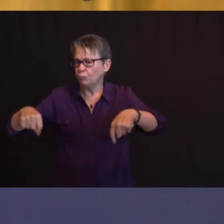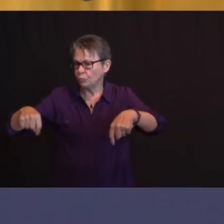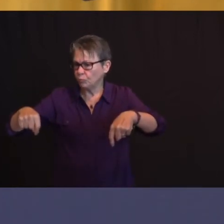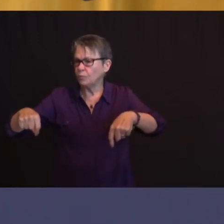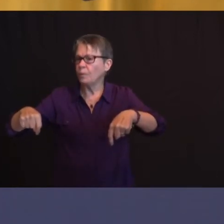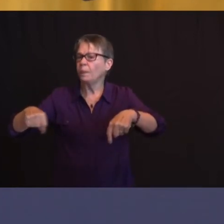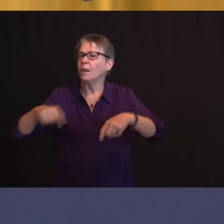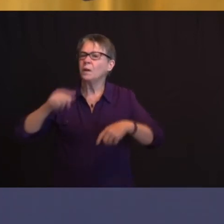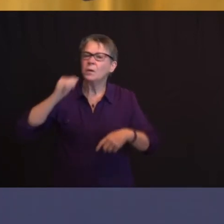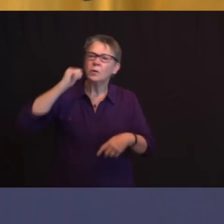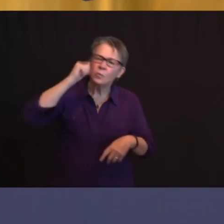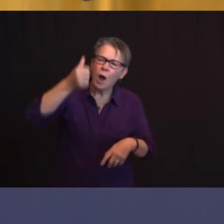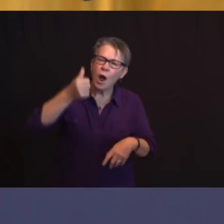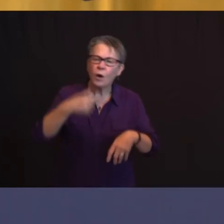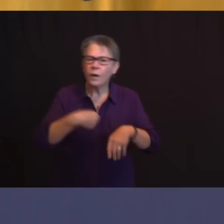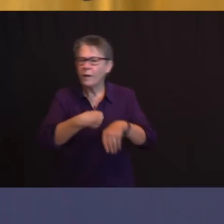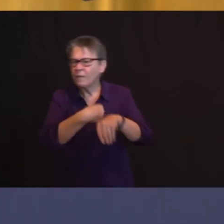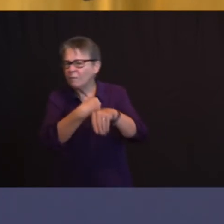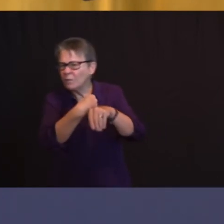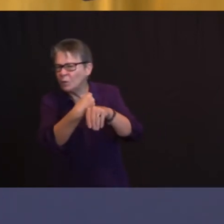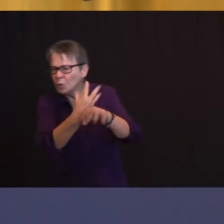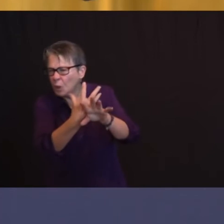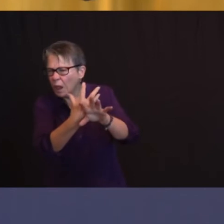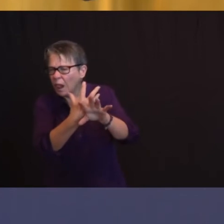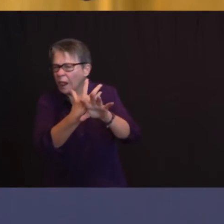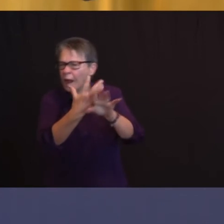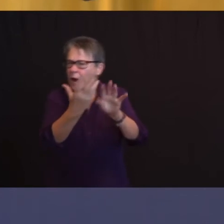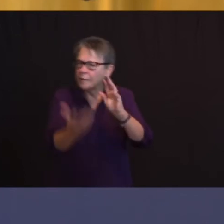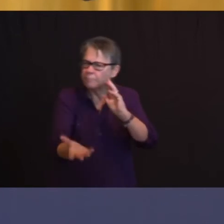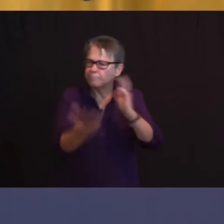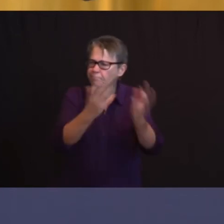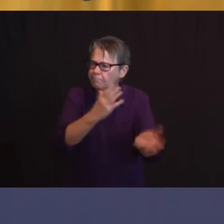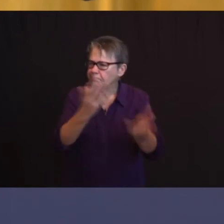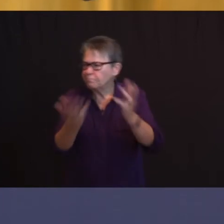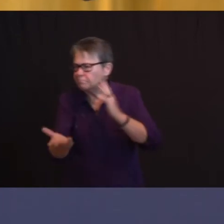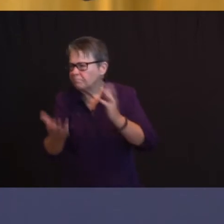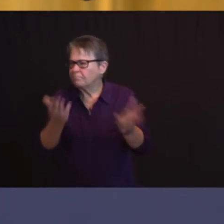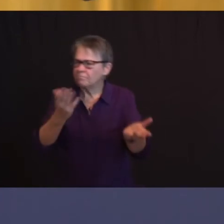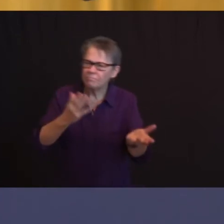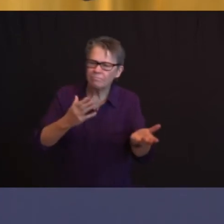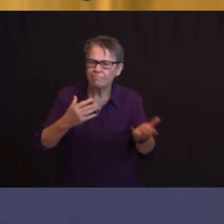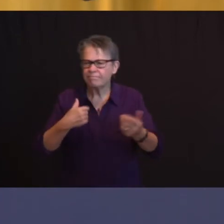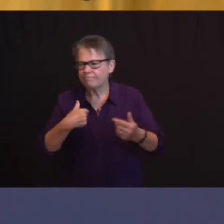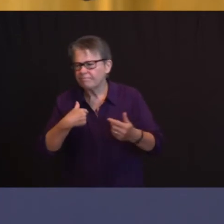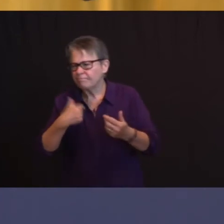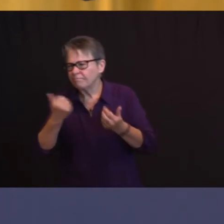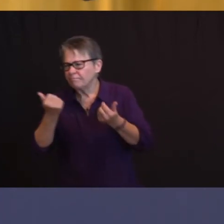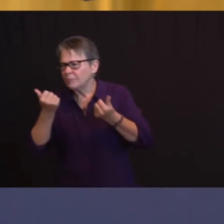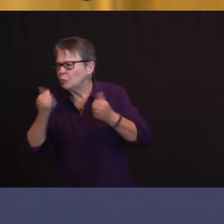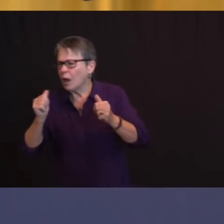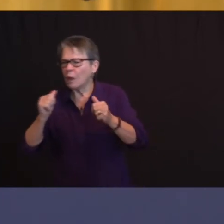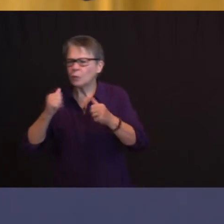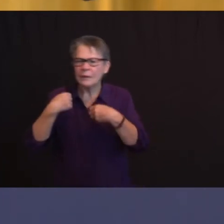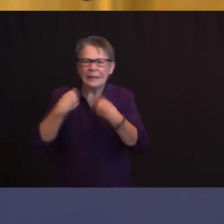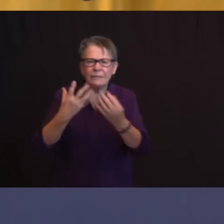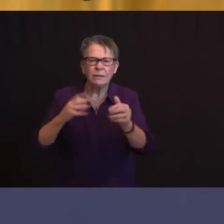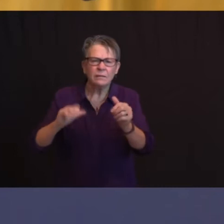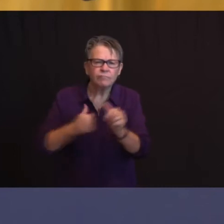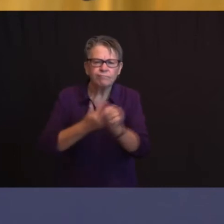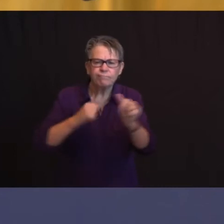press availability, but if I do, I've tried to work in, particularly on Thursdays, both COVID updates as well as unemployment